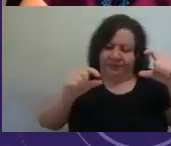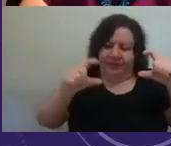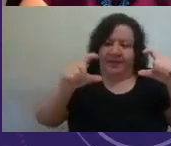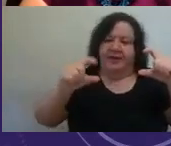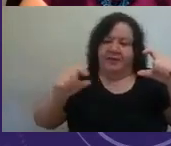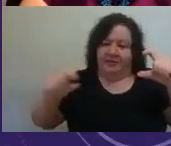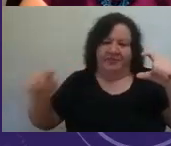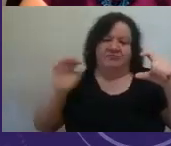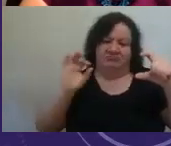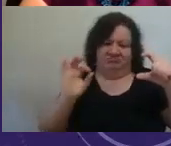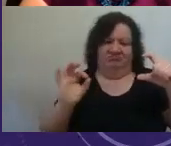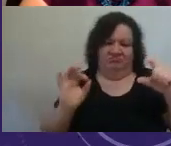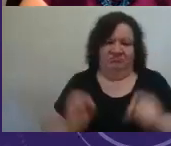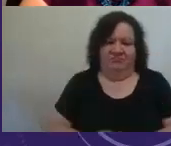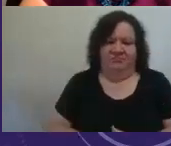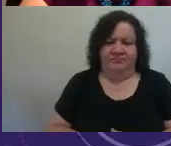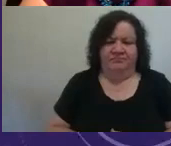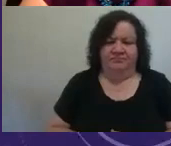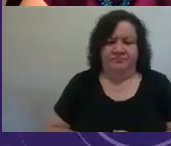and alt text together?